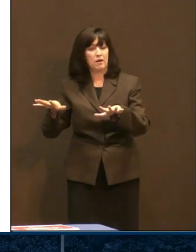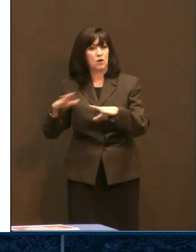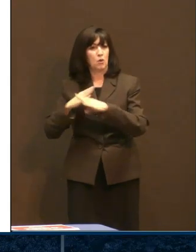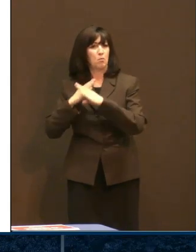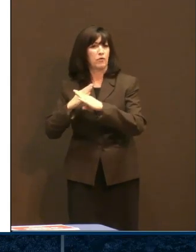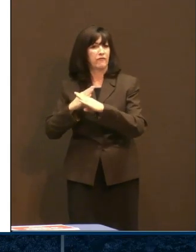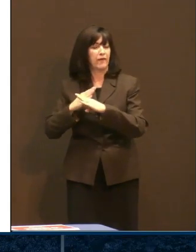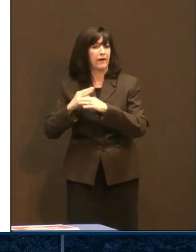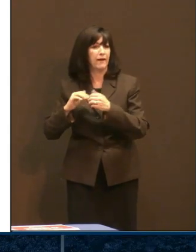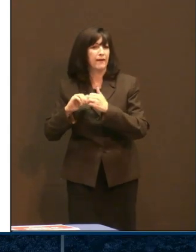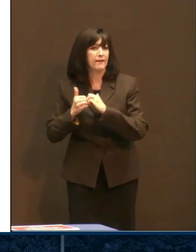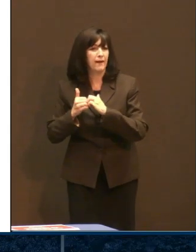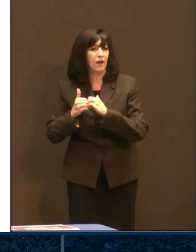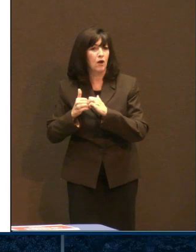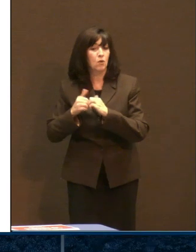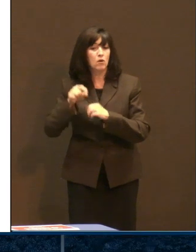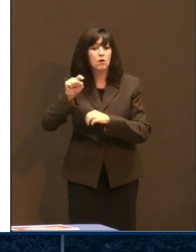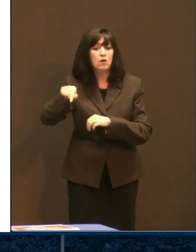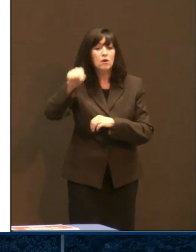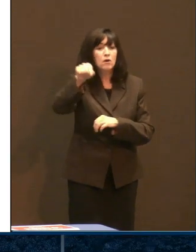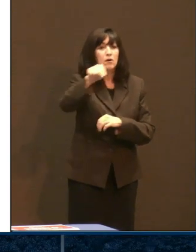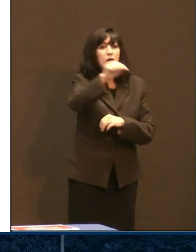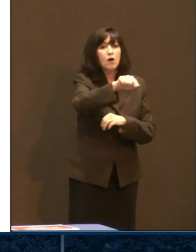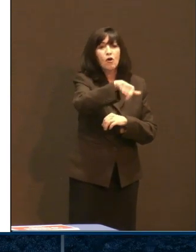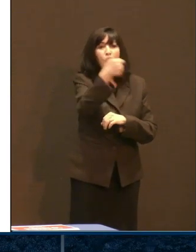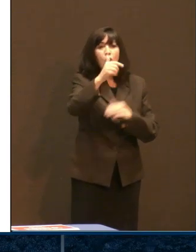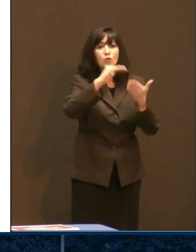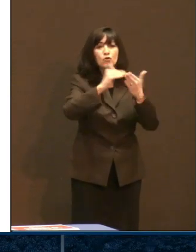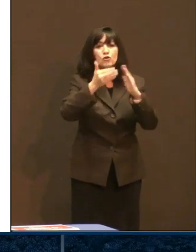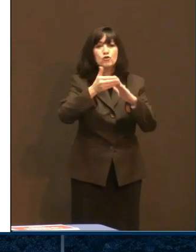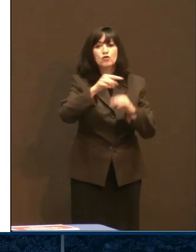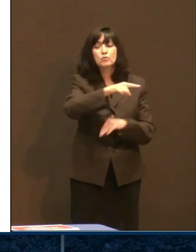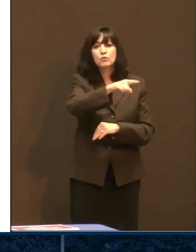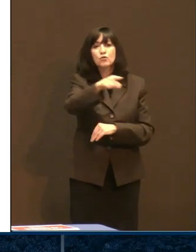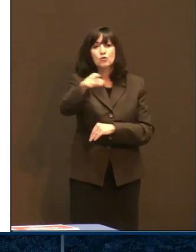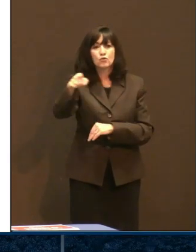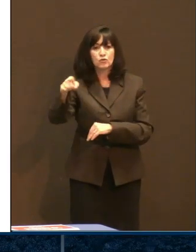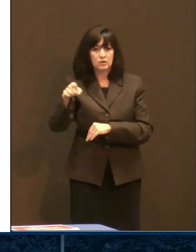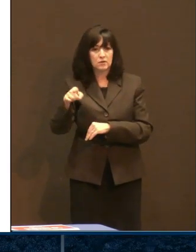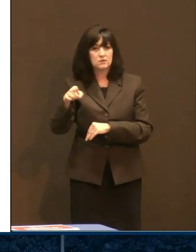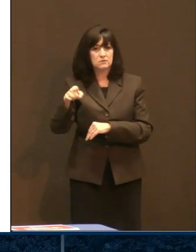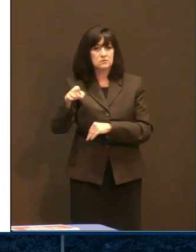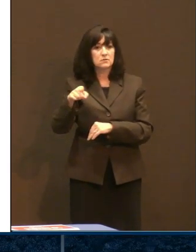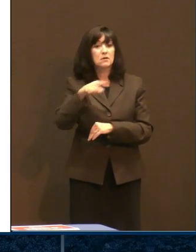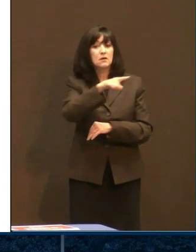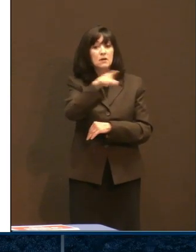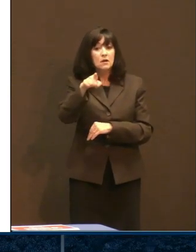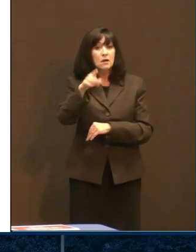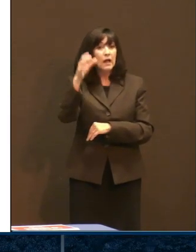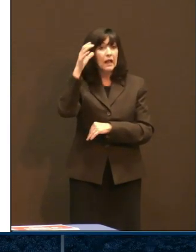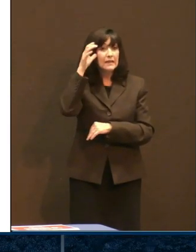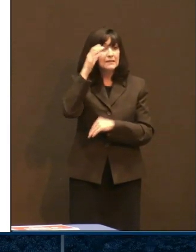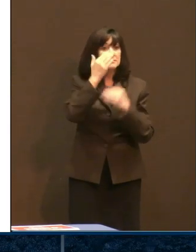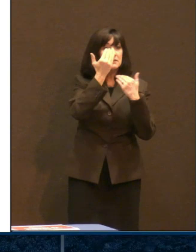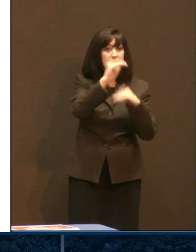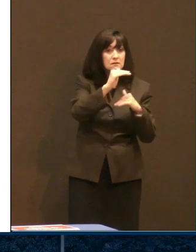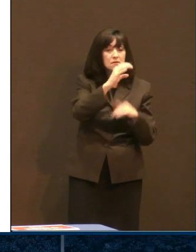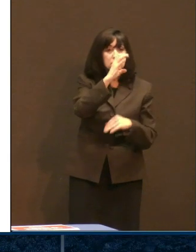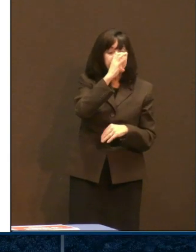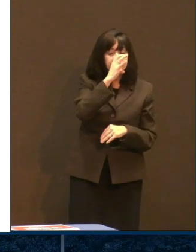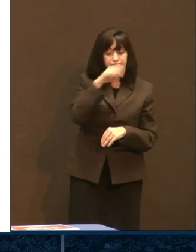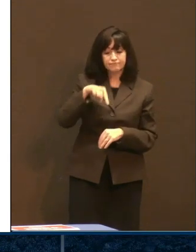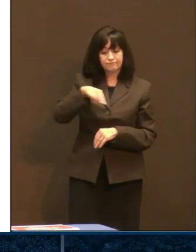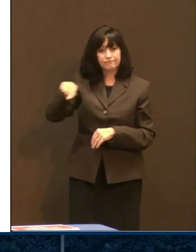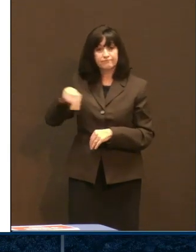else outside of those communities and those communities themselves buying into the restrictions in place. And